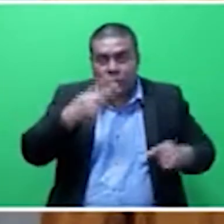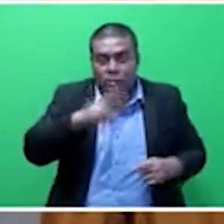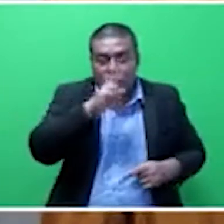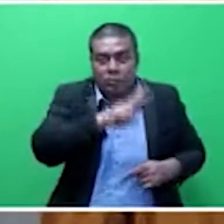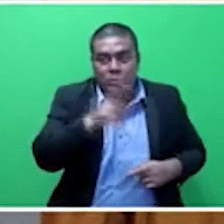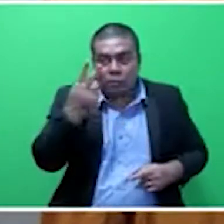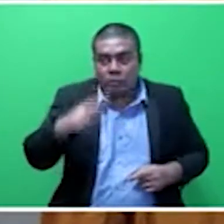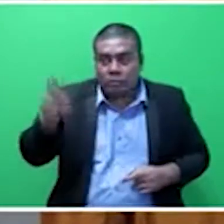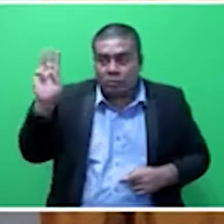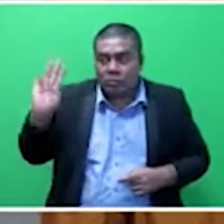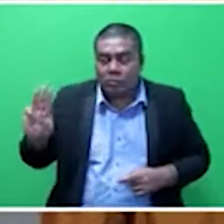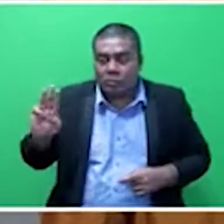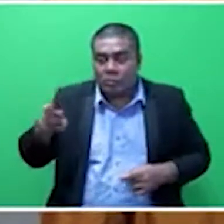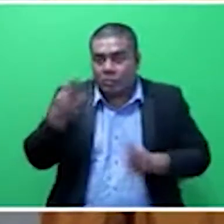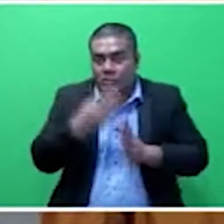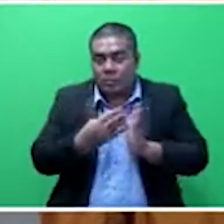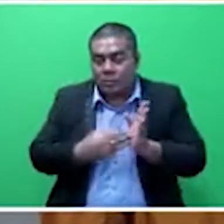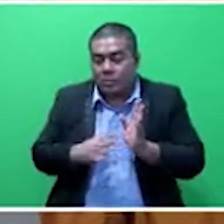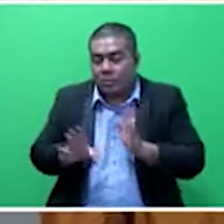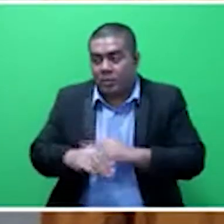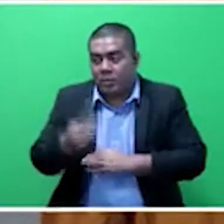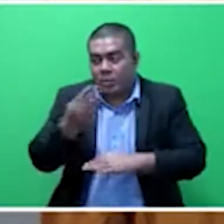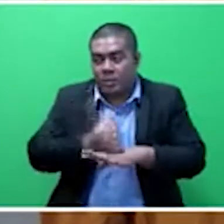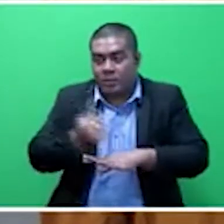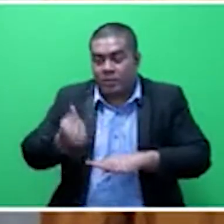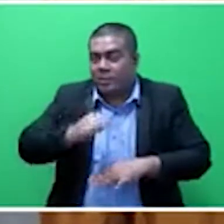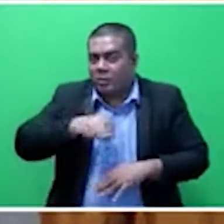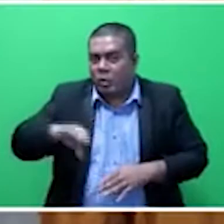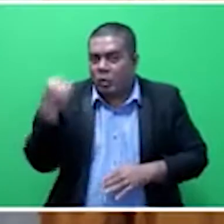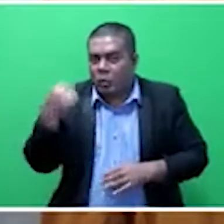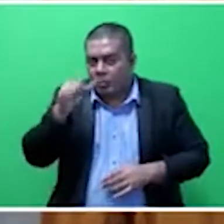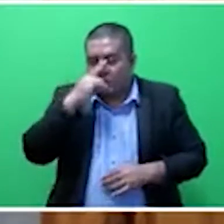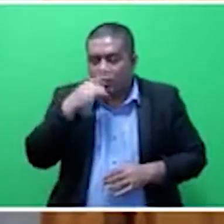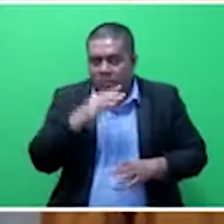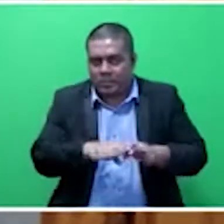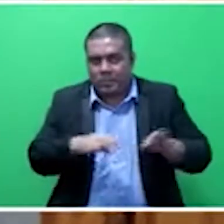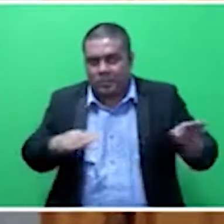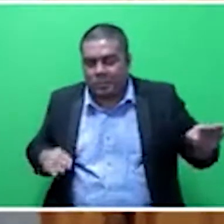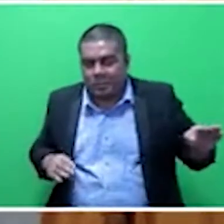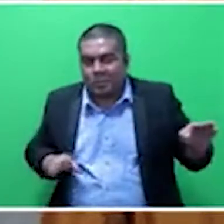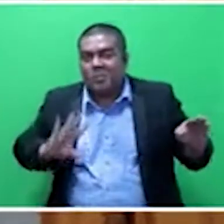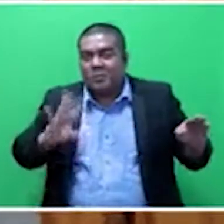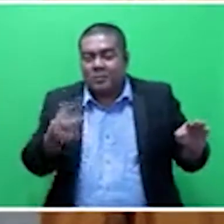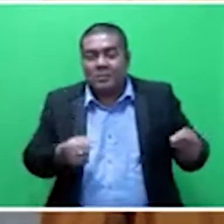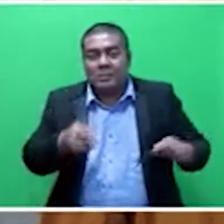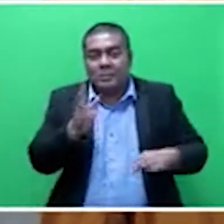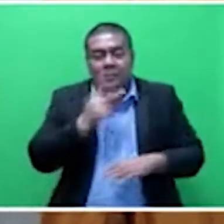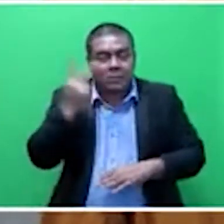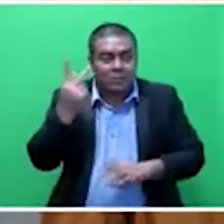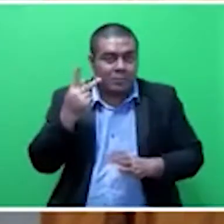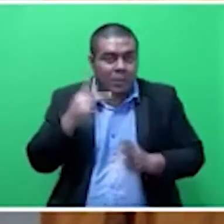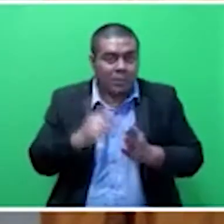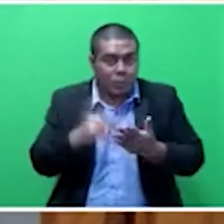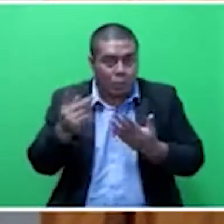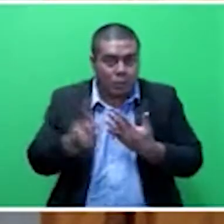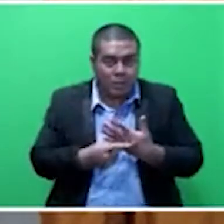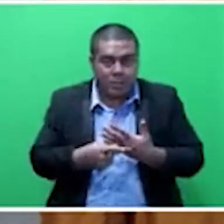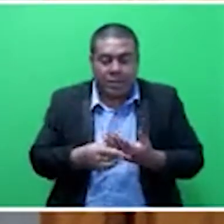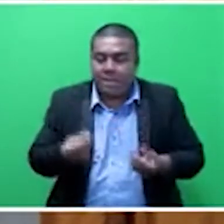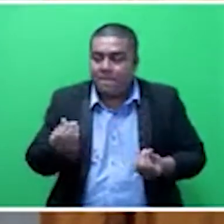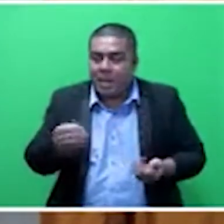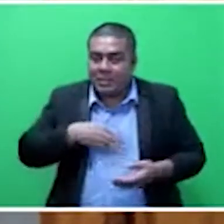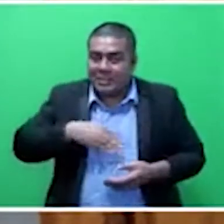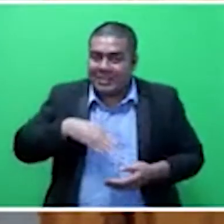budget by our government is that no citizens are left behind. Some of the initiatives, such as giving bus fare